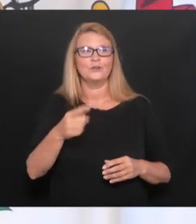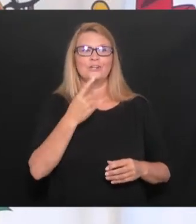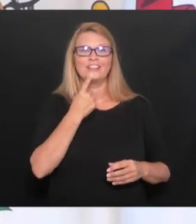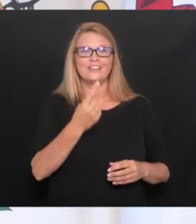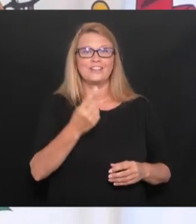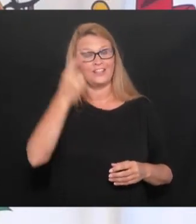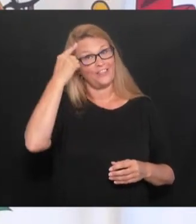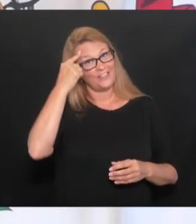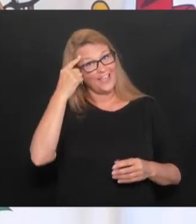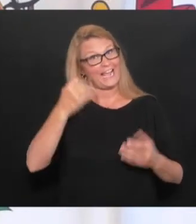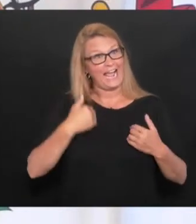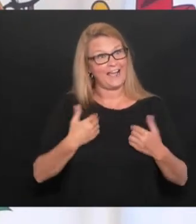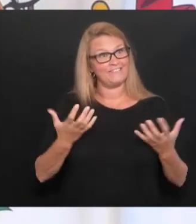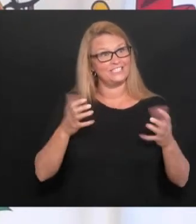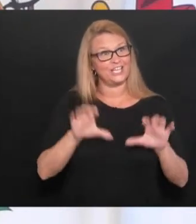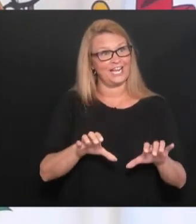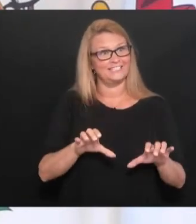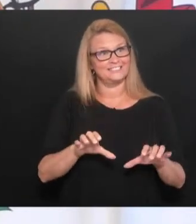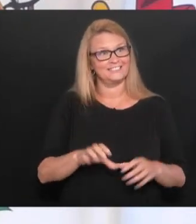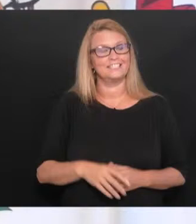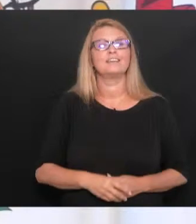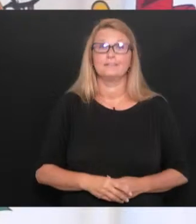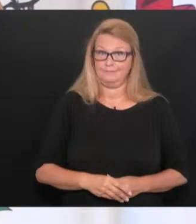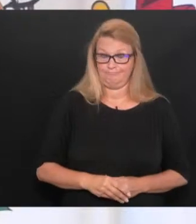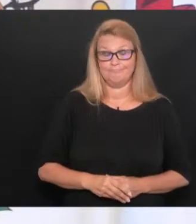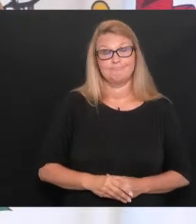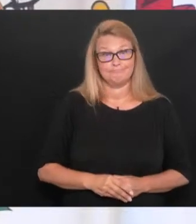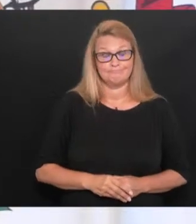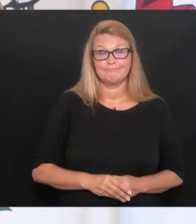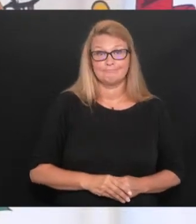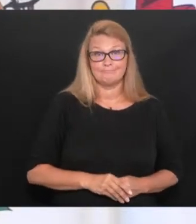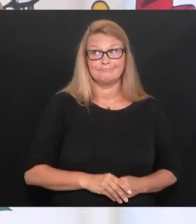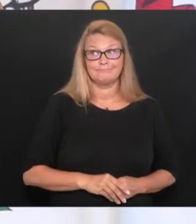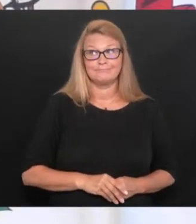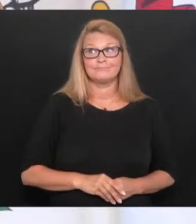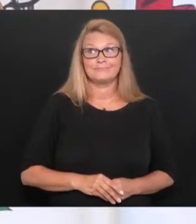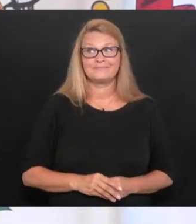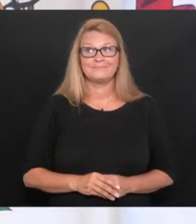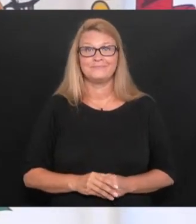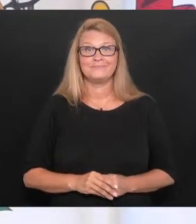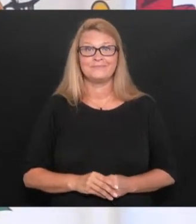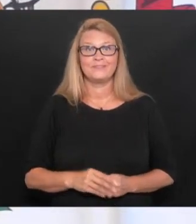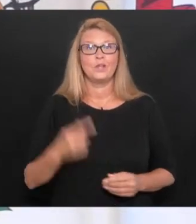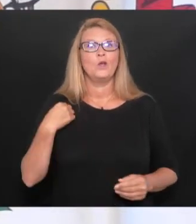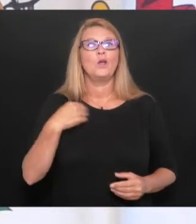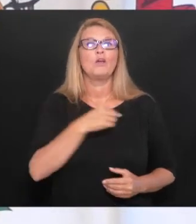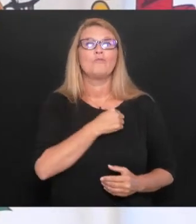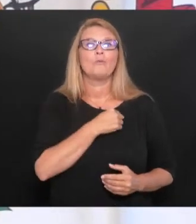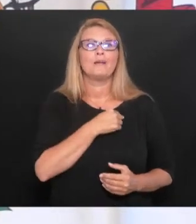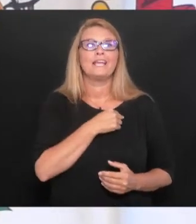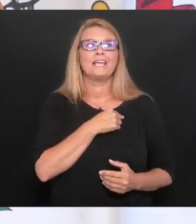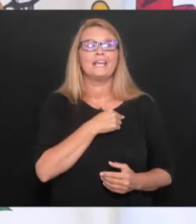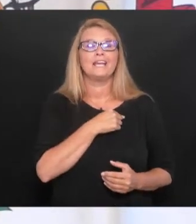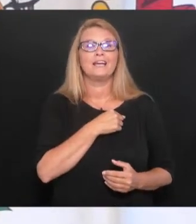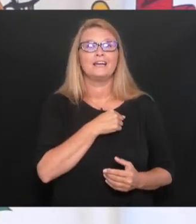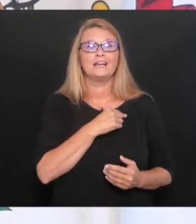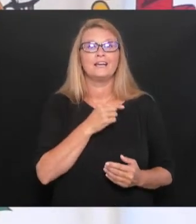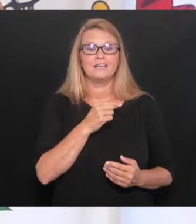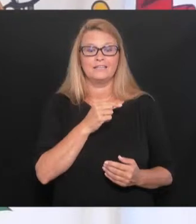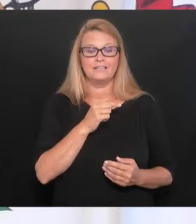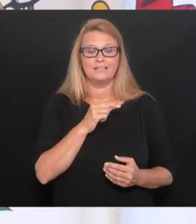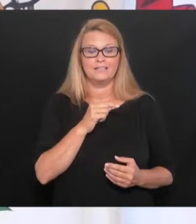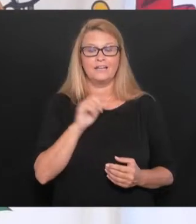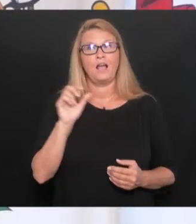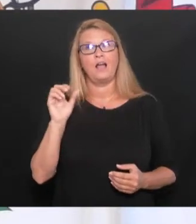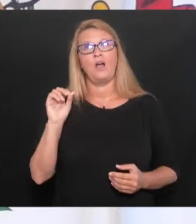you think I got a chance? Well, really and truly, if we spend time on so